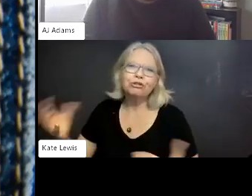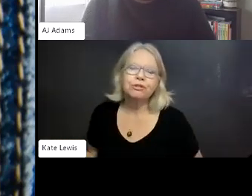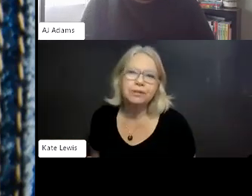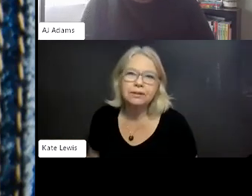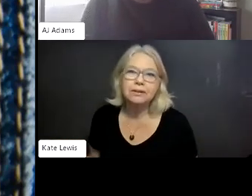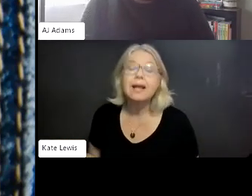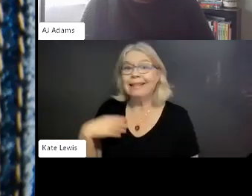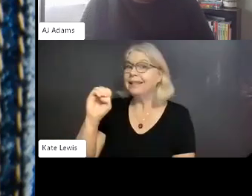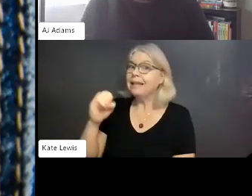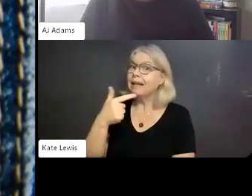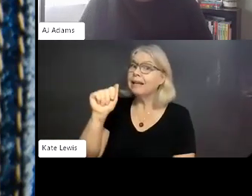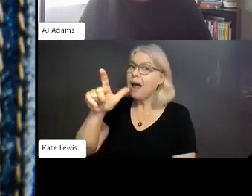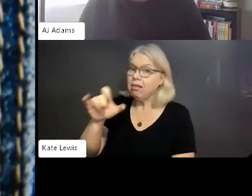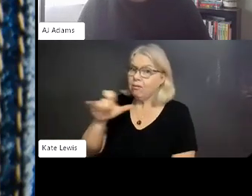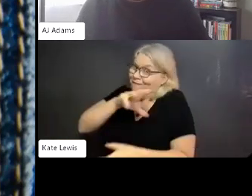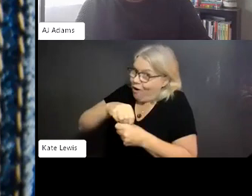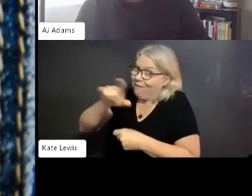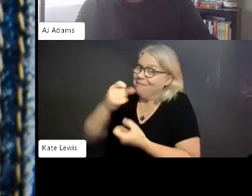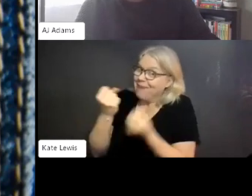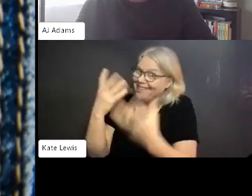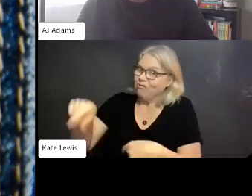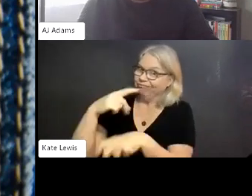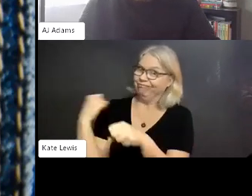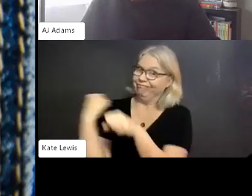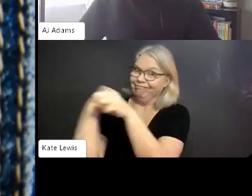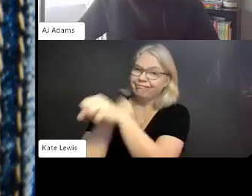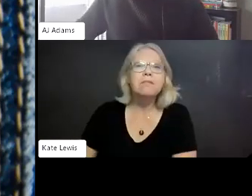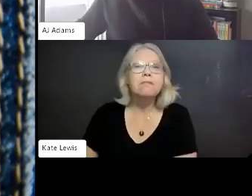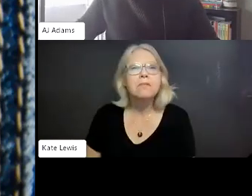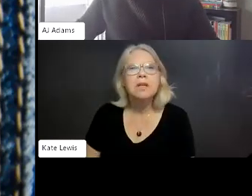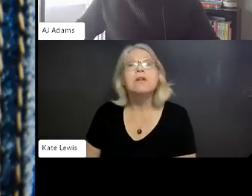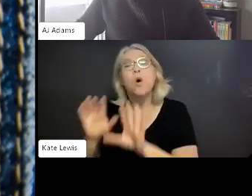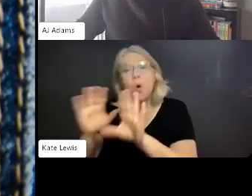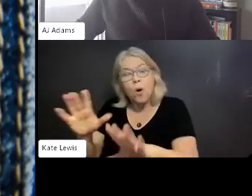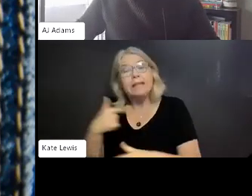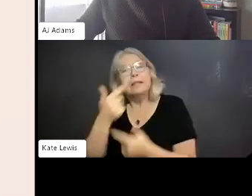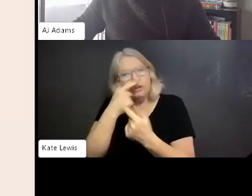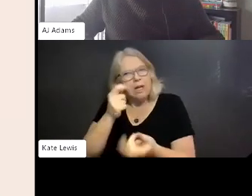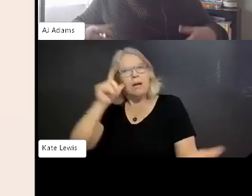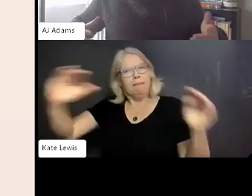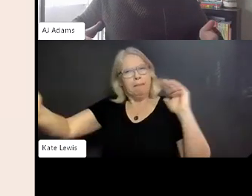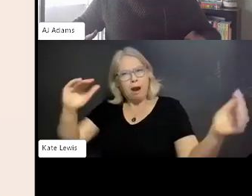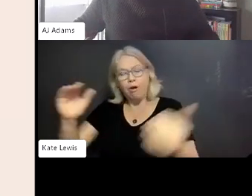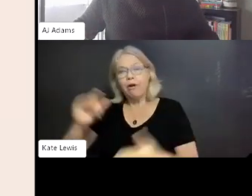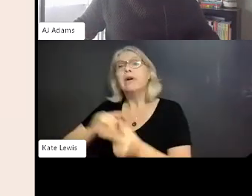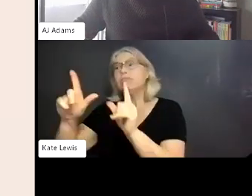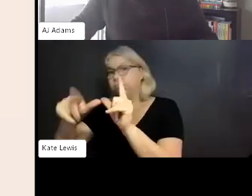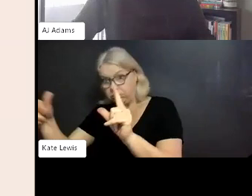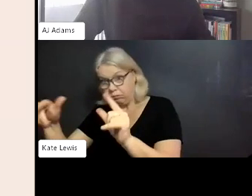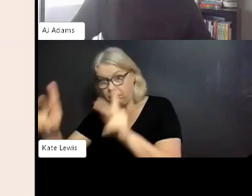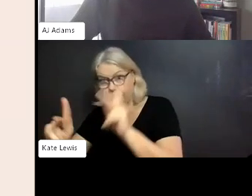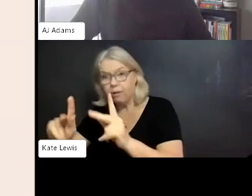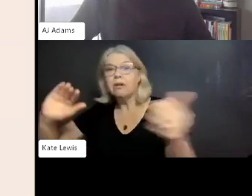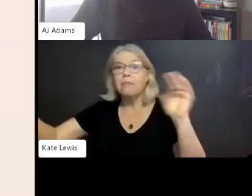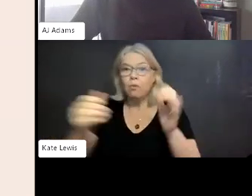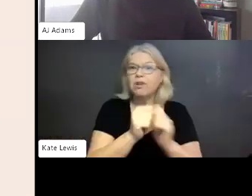rates of cognitive impairment when compared to heterosexual or cisgender folks. So that begs the question, why